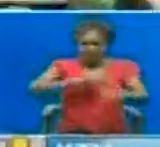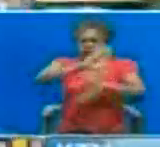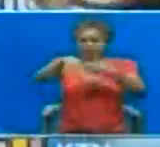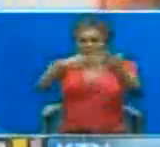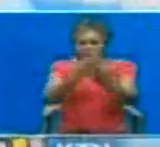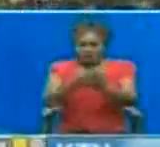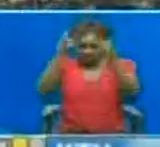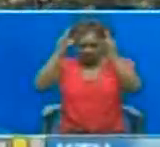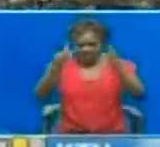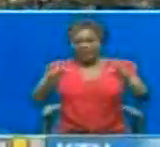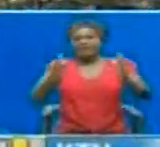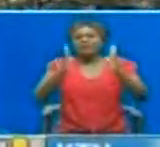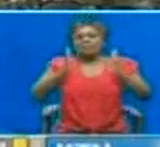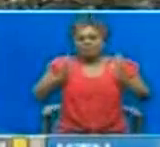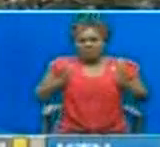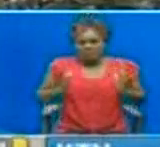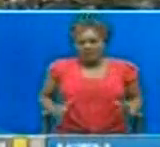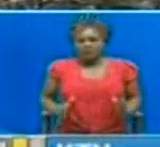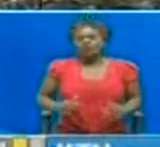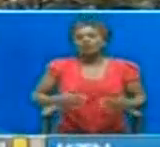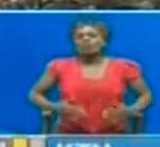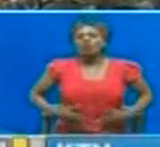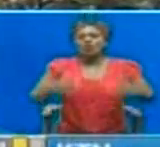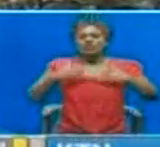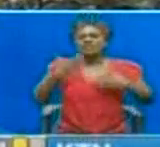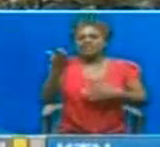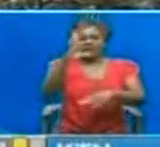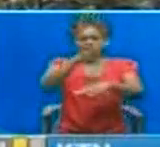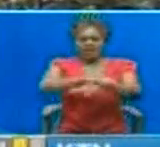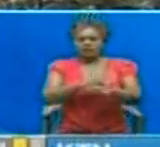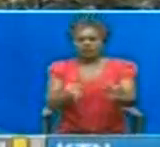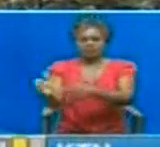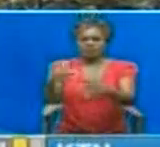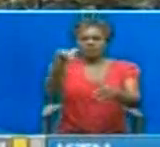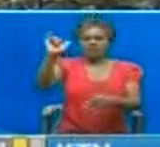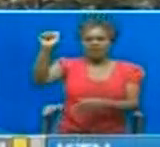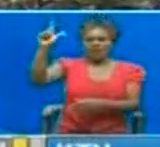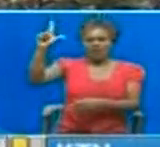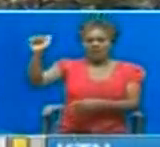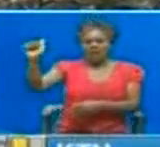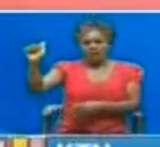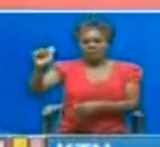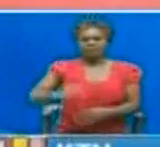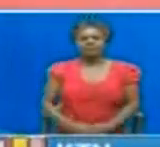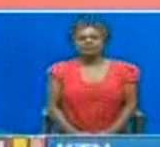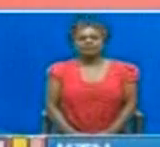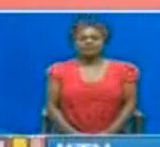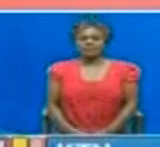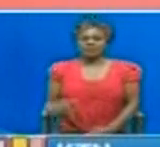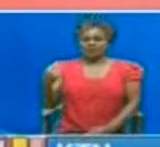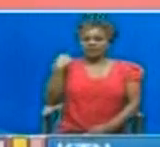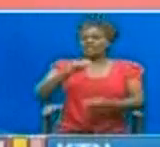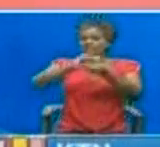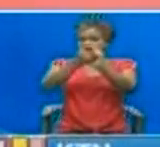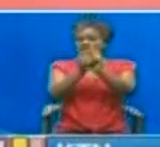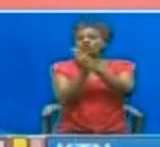to determine the identity of the person whose body was discovered at River Yala in Nandi County. The recent twist